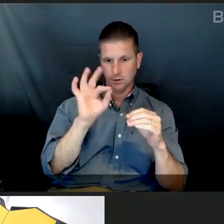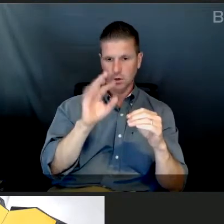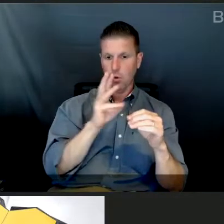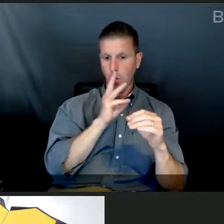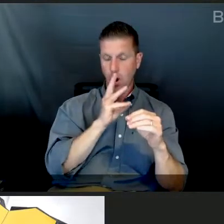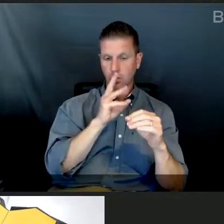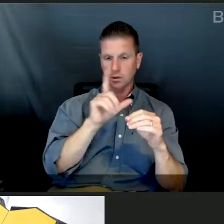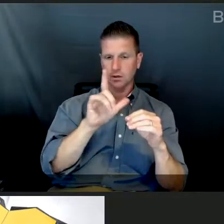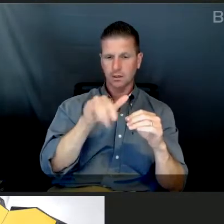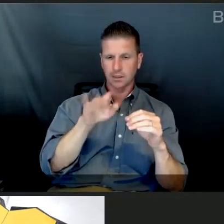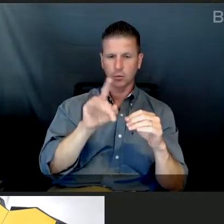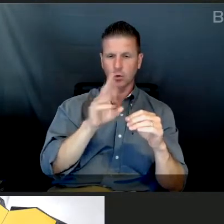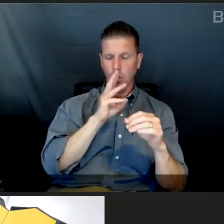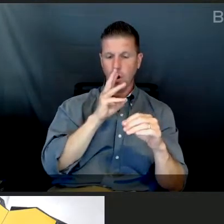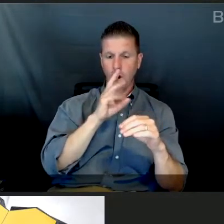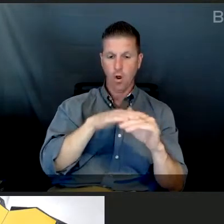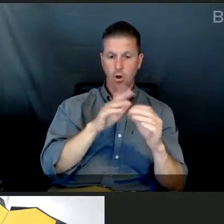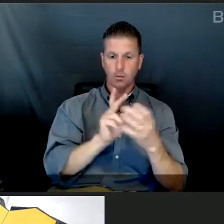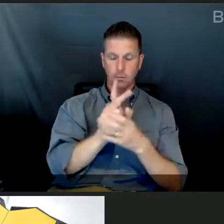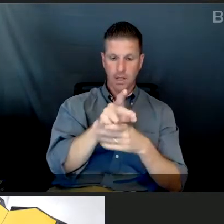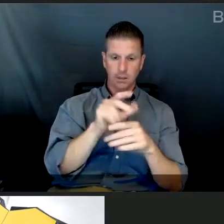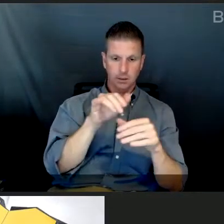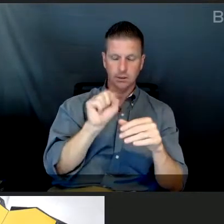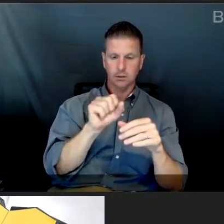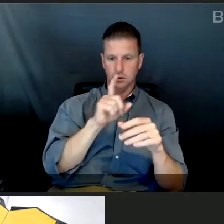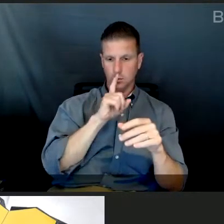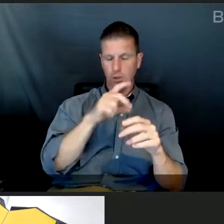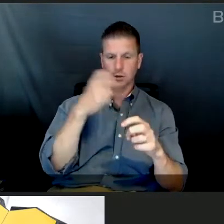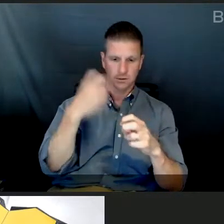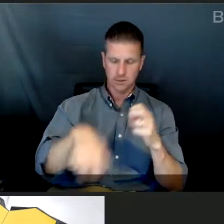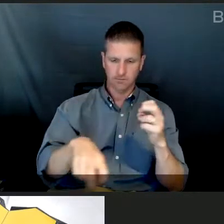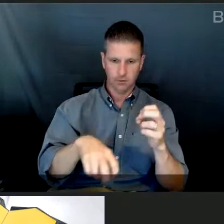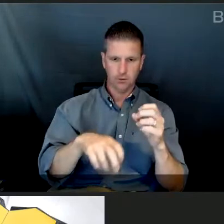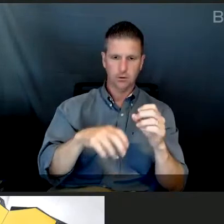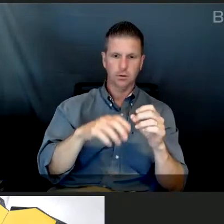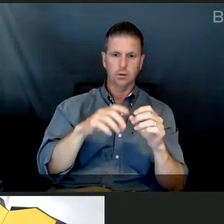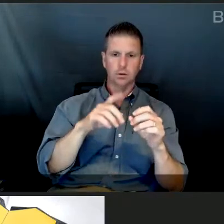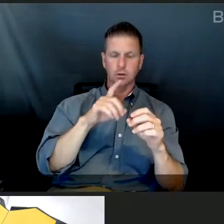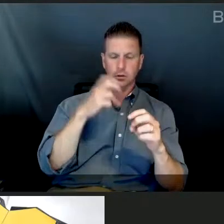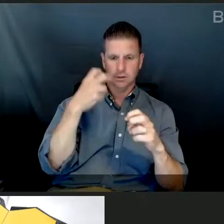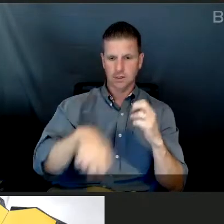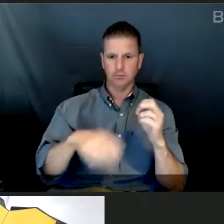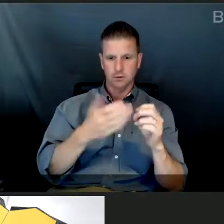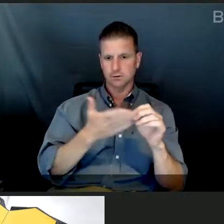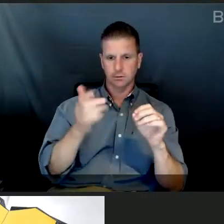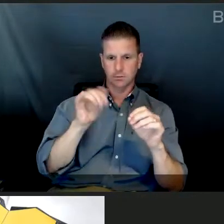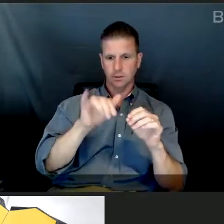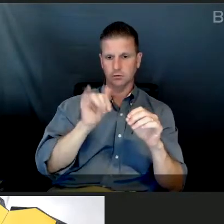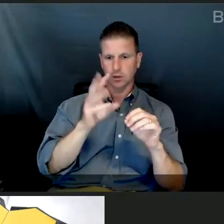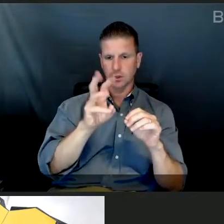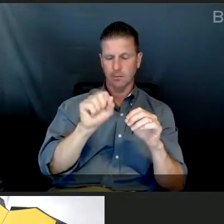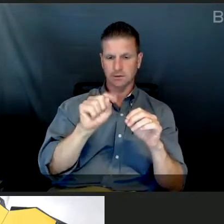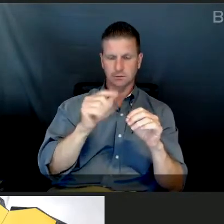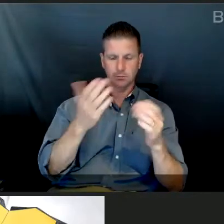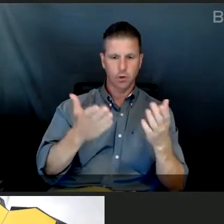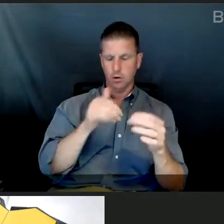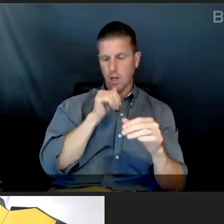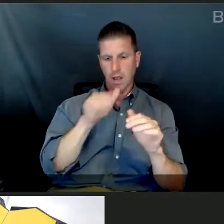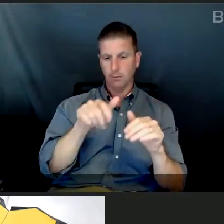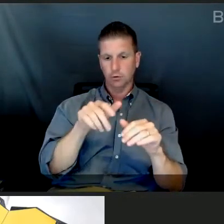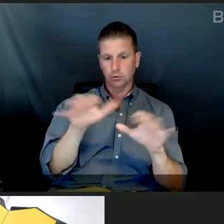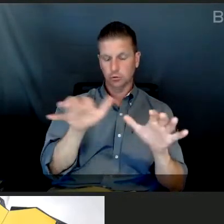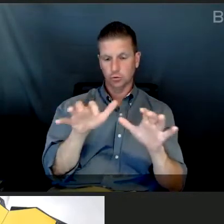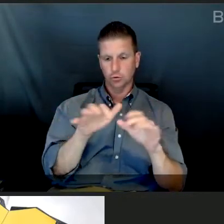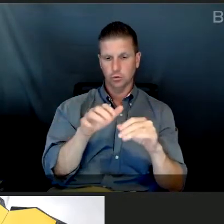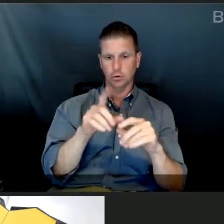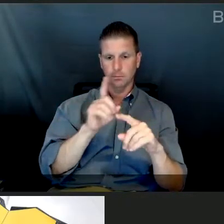liquid water on planets is very, very hard. And it's so hard, it's something that JWST will probably not be able to do.